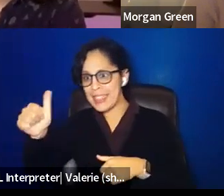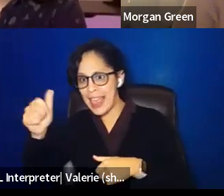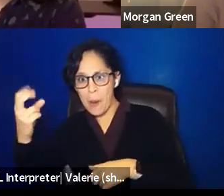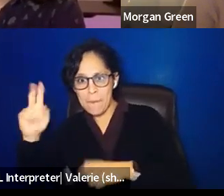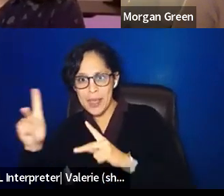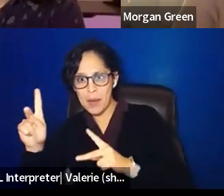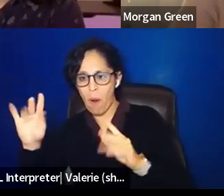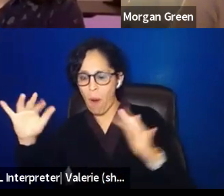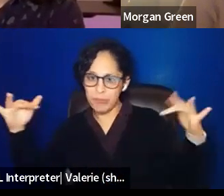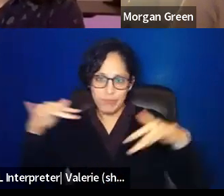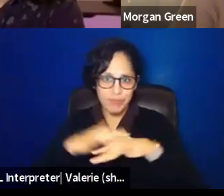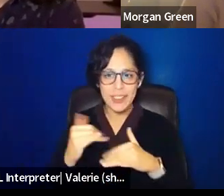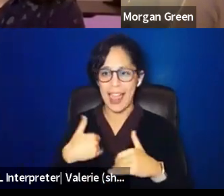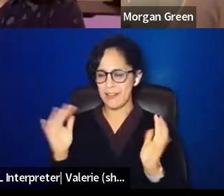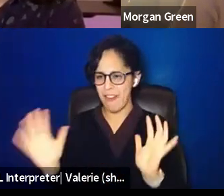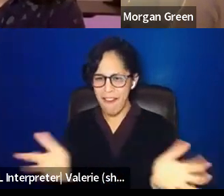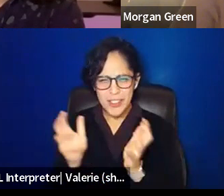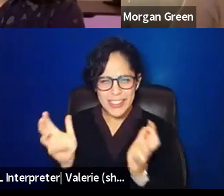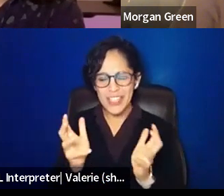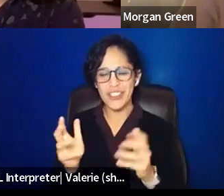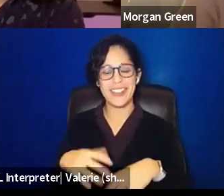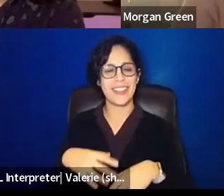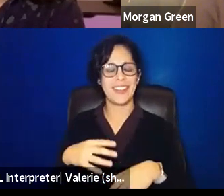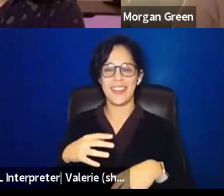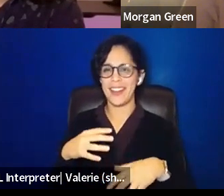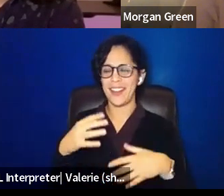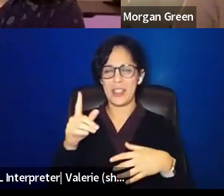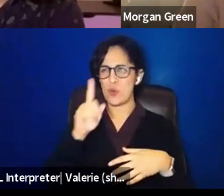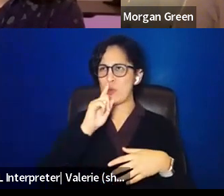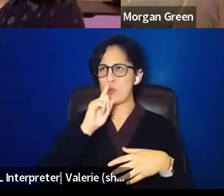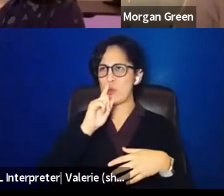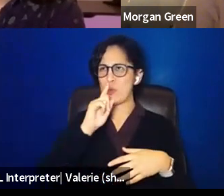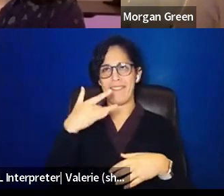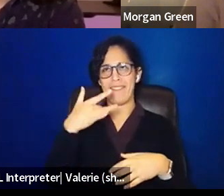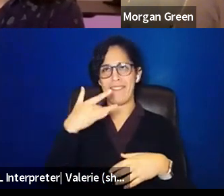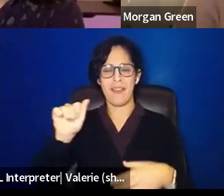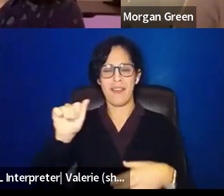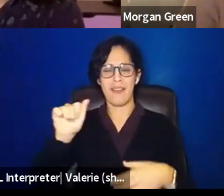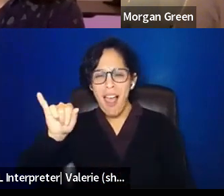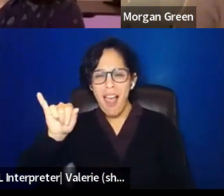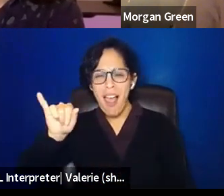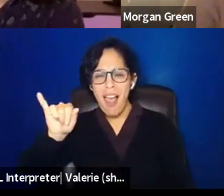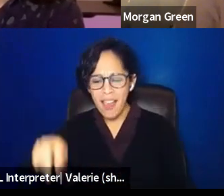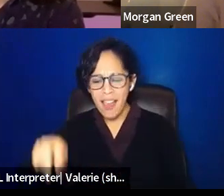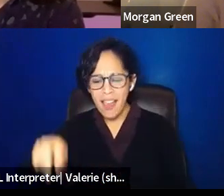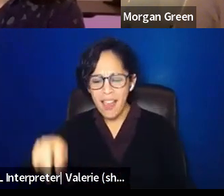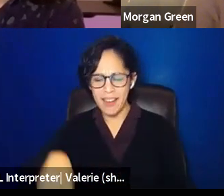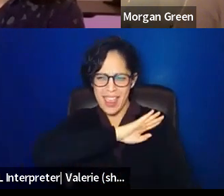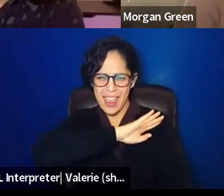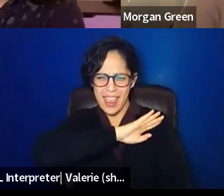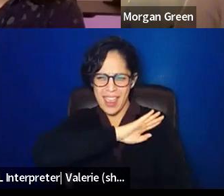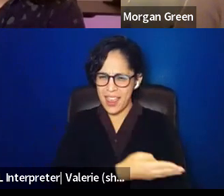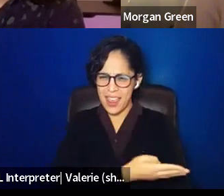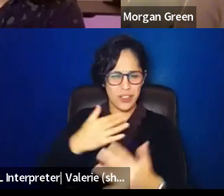there were conversations happening in the court. Like it just felt alive with the energy of the artistic team and